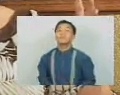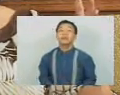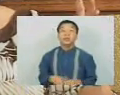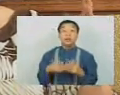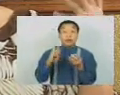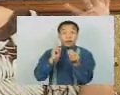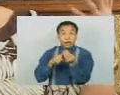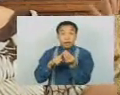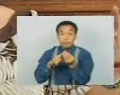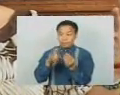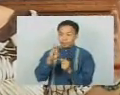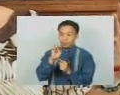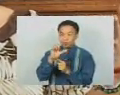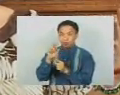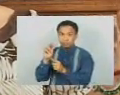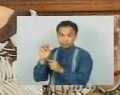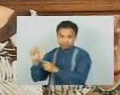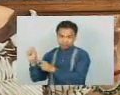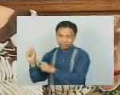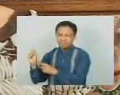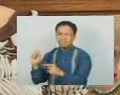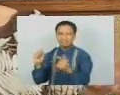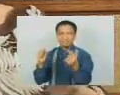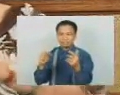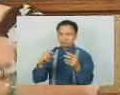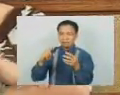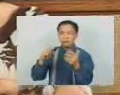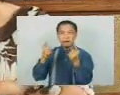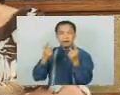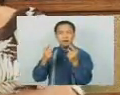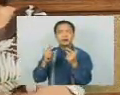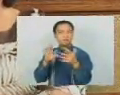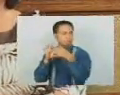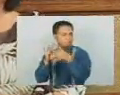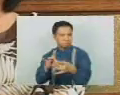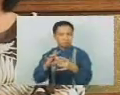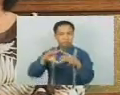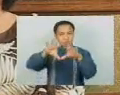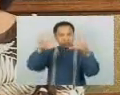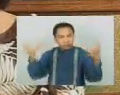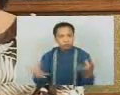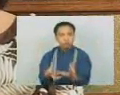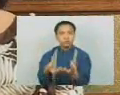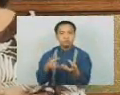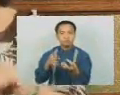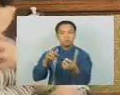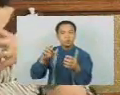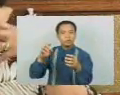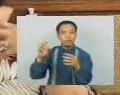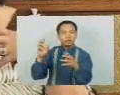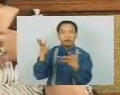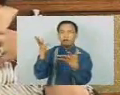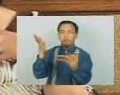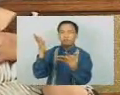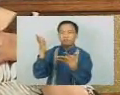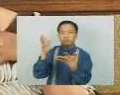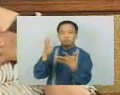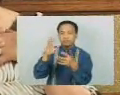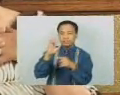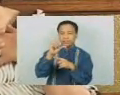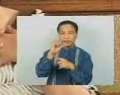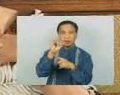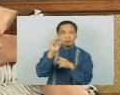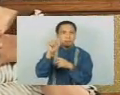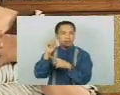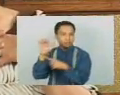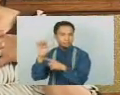sa global fight against climate change. Oh, yeah. Di ba? Oh, yes. So dapat lahat yun. Ano? Even the wellness program that we have